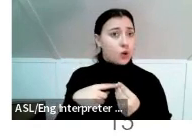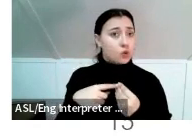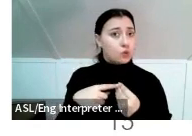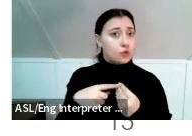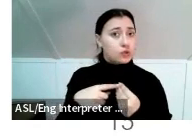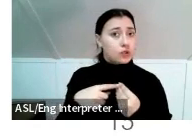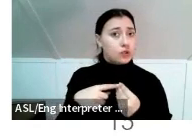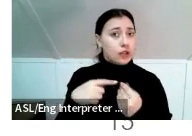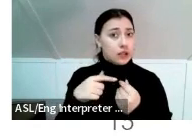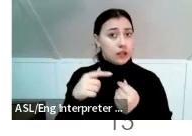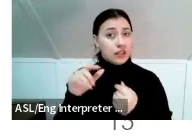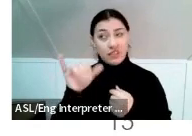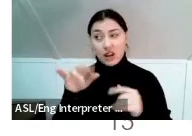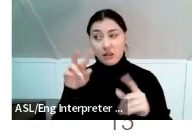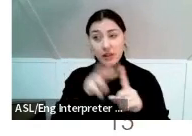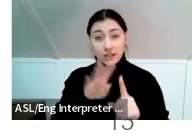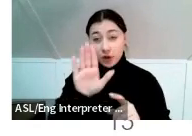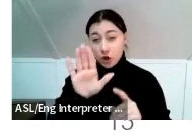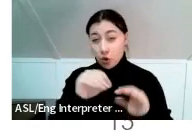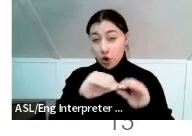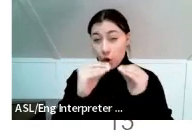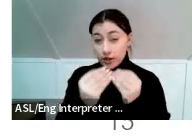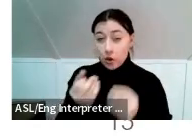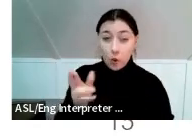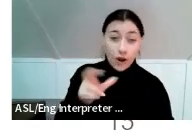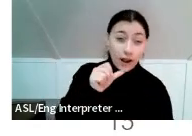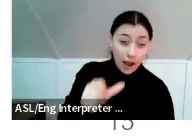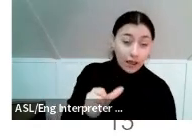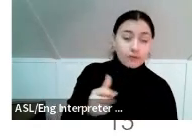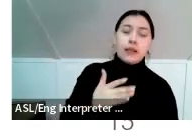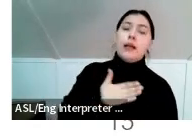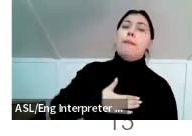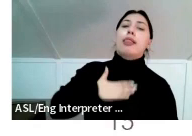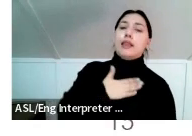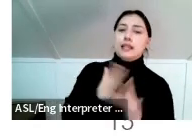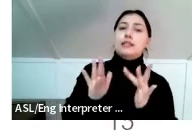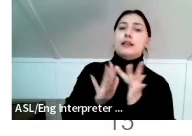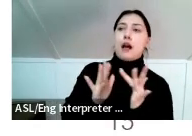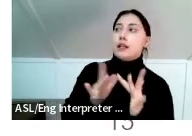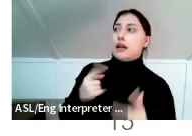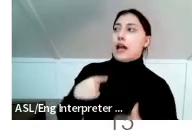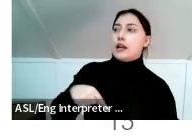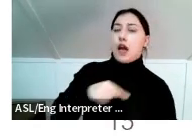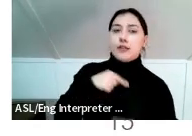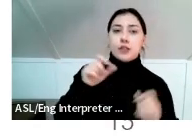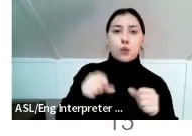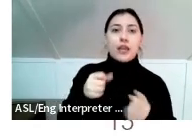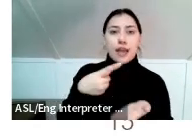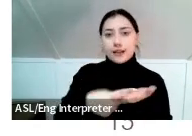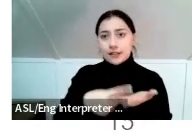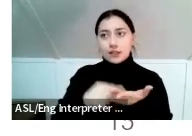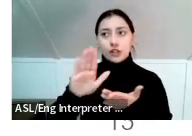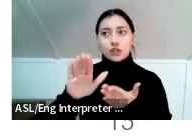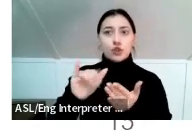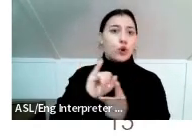whether that applies to you or not, I encourage you to contact staff so we can talk about your individual circumstance.